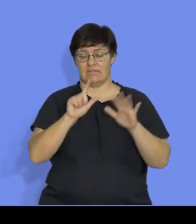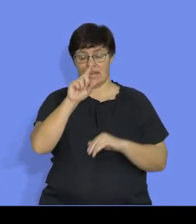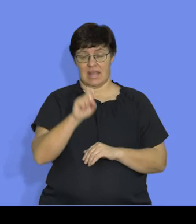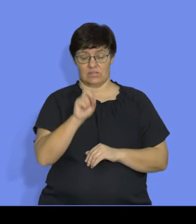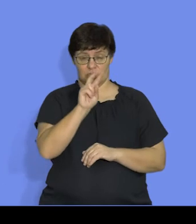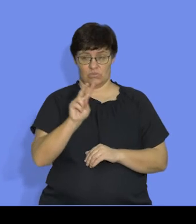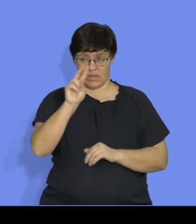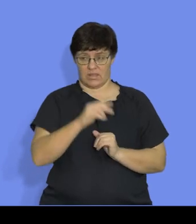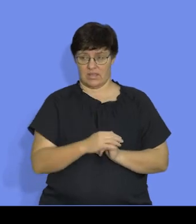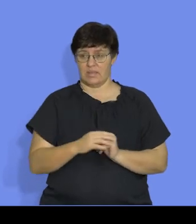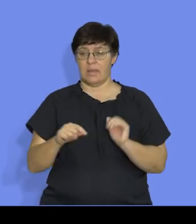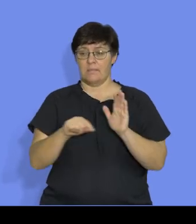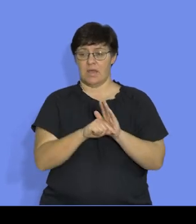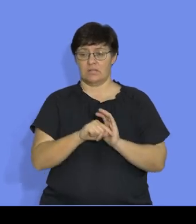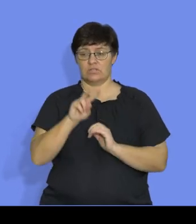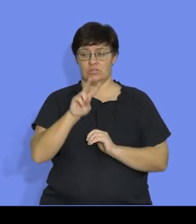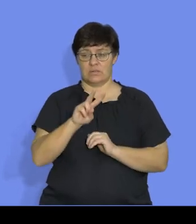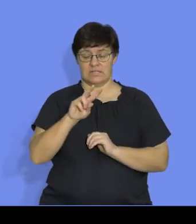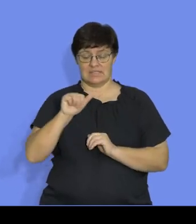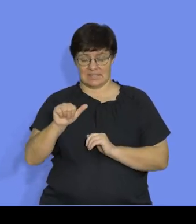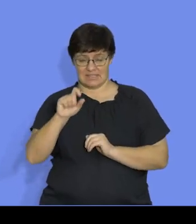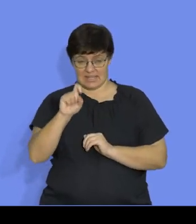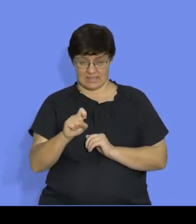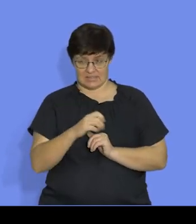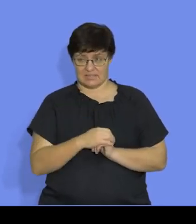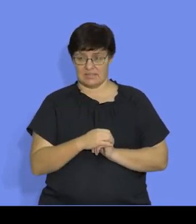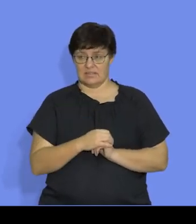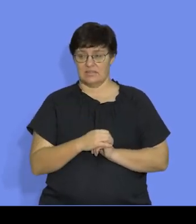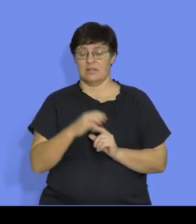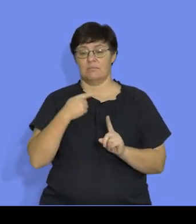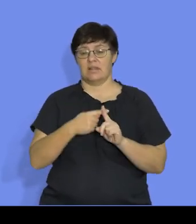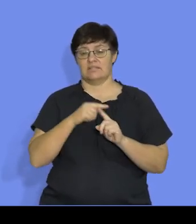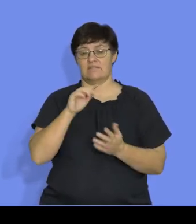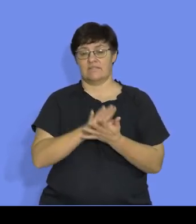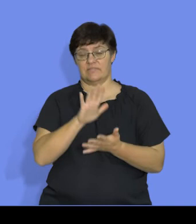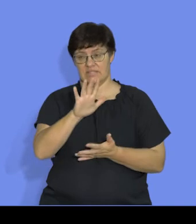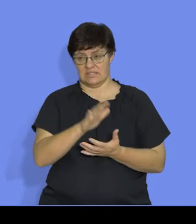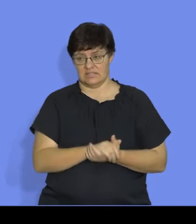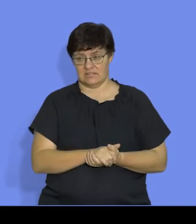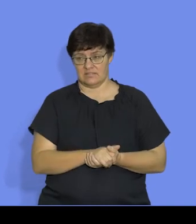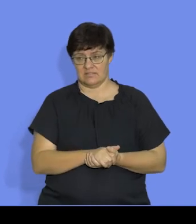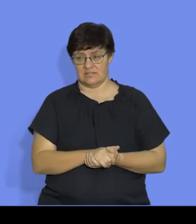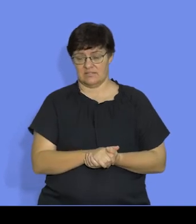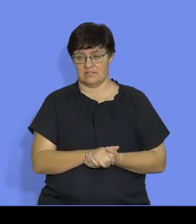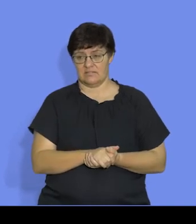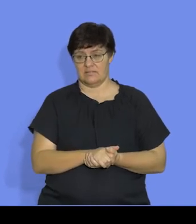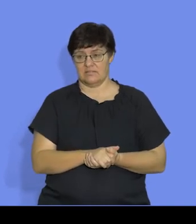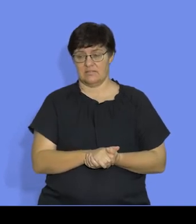squared minus 26x plus